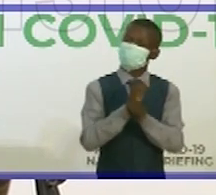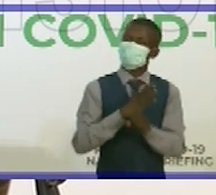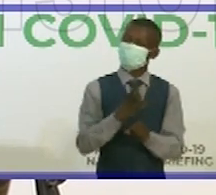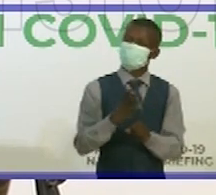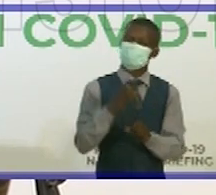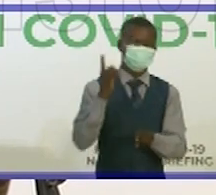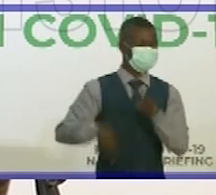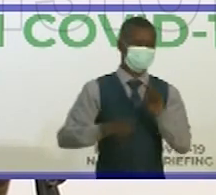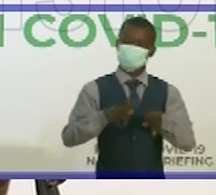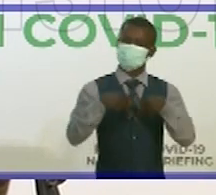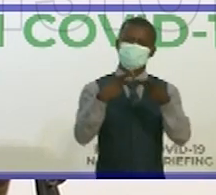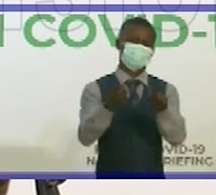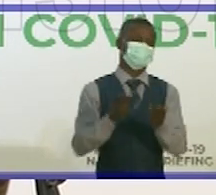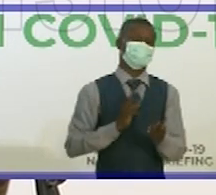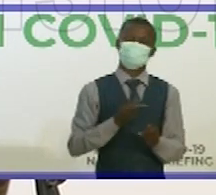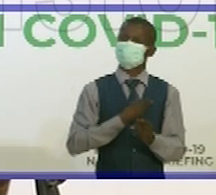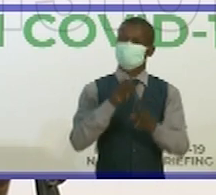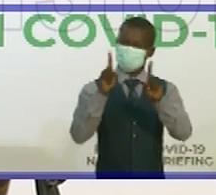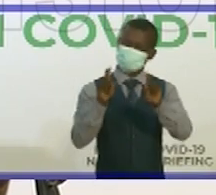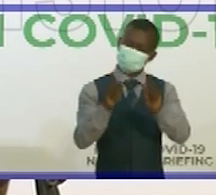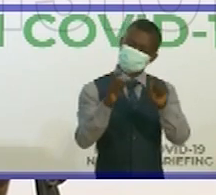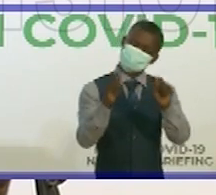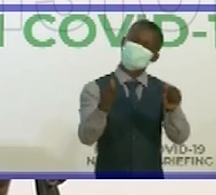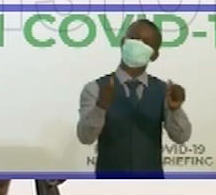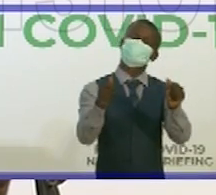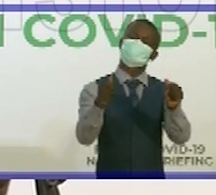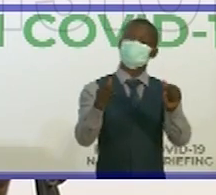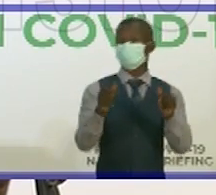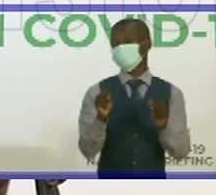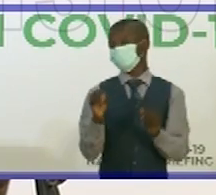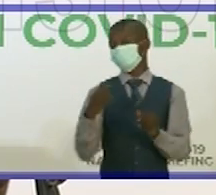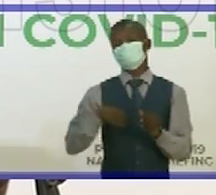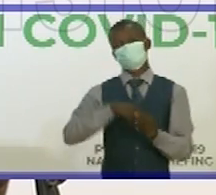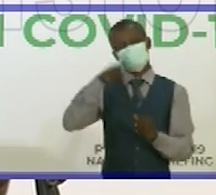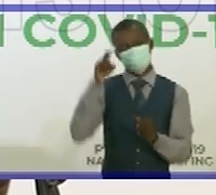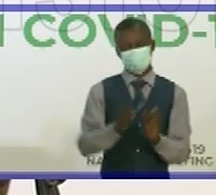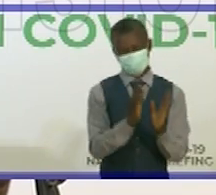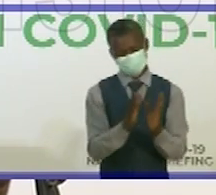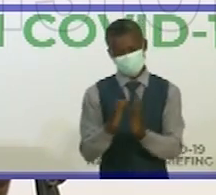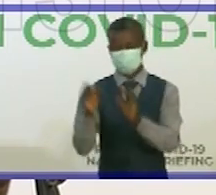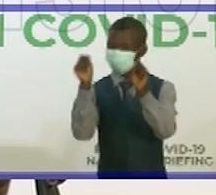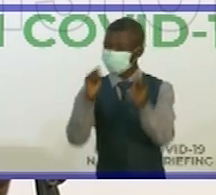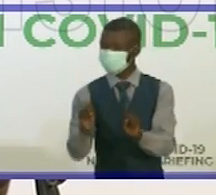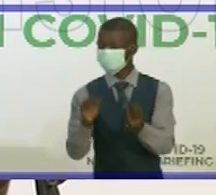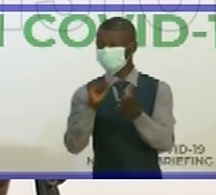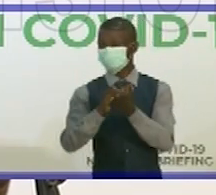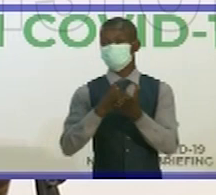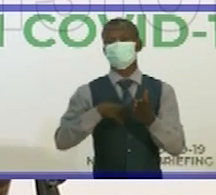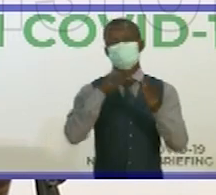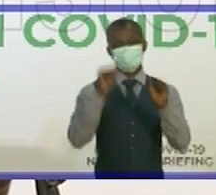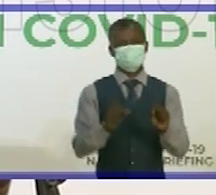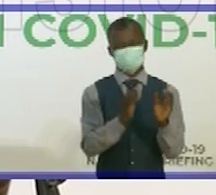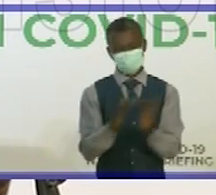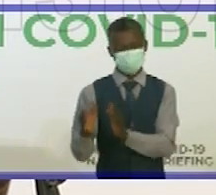cannot provide us a test as quickly as we need to. So we absolutely need to set up a system where we can put patients